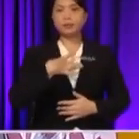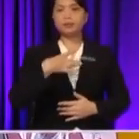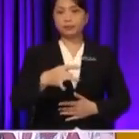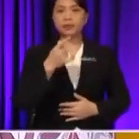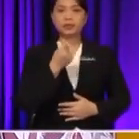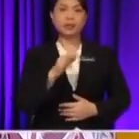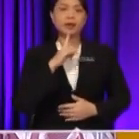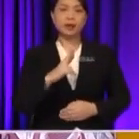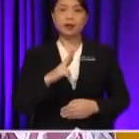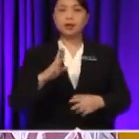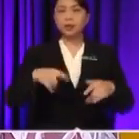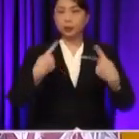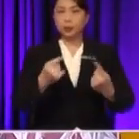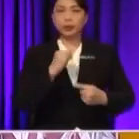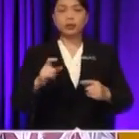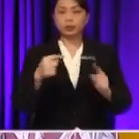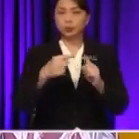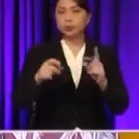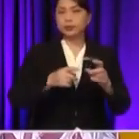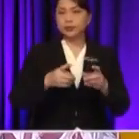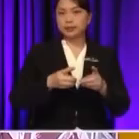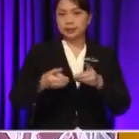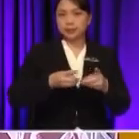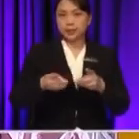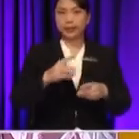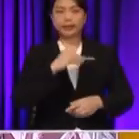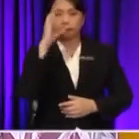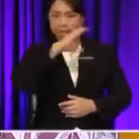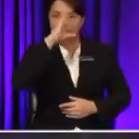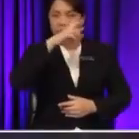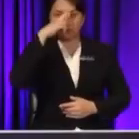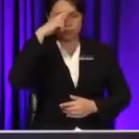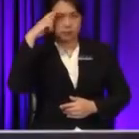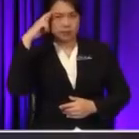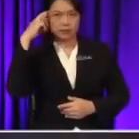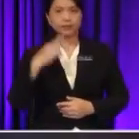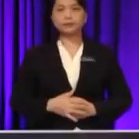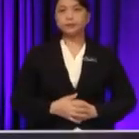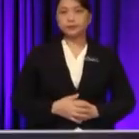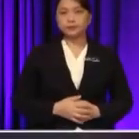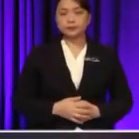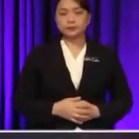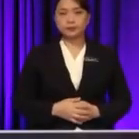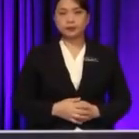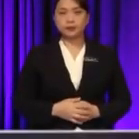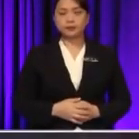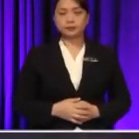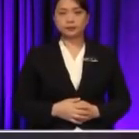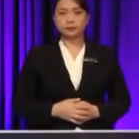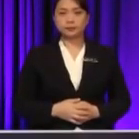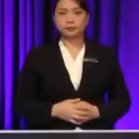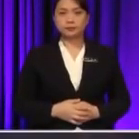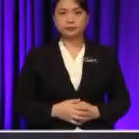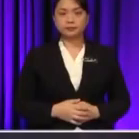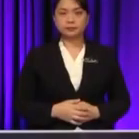to describe their preference and then they are going to justify their reasons. All right. Now I see it. Okay, before we go deeper into writing